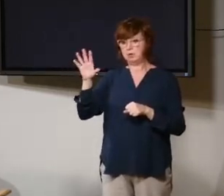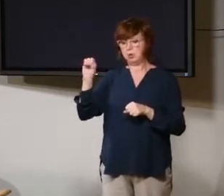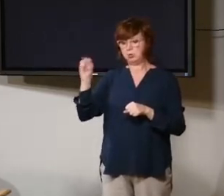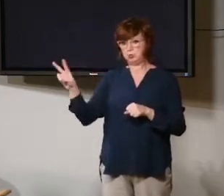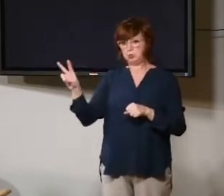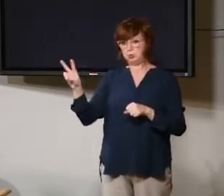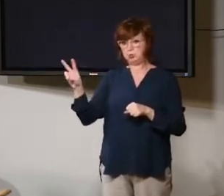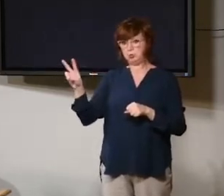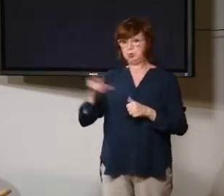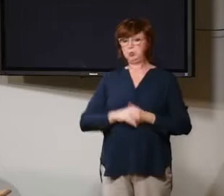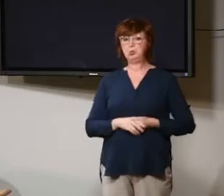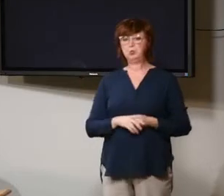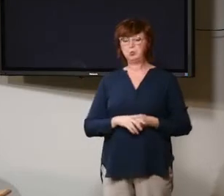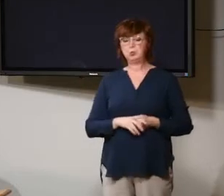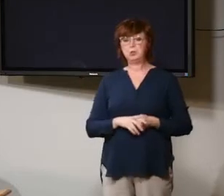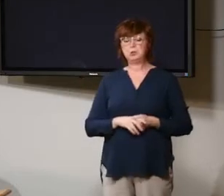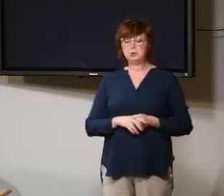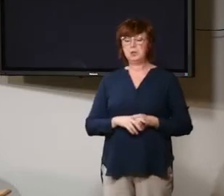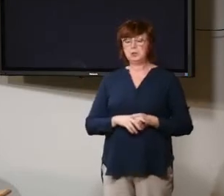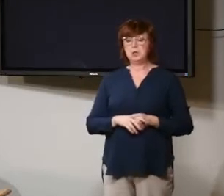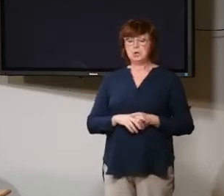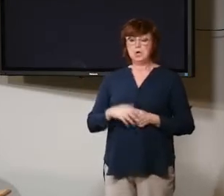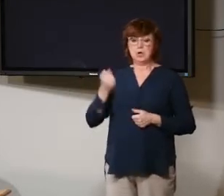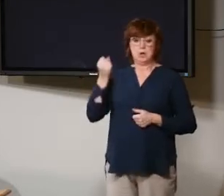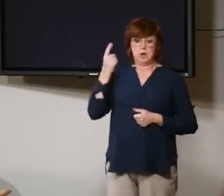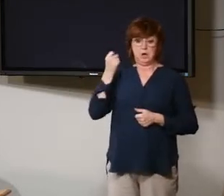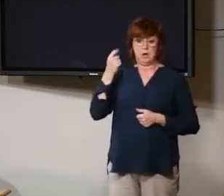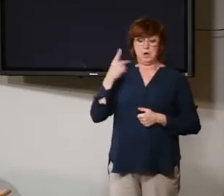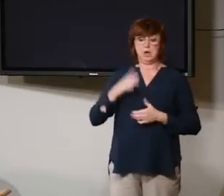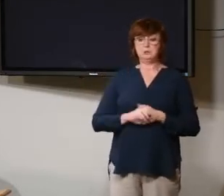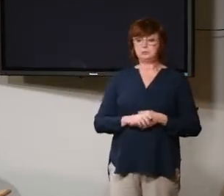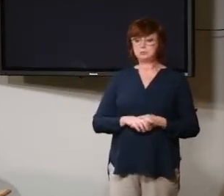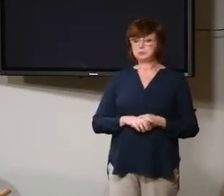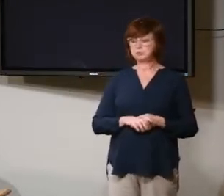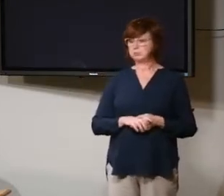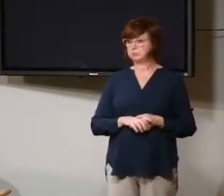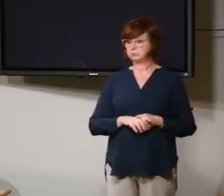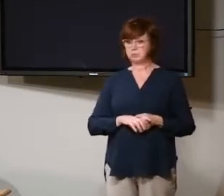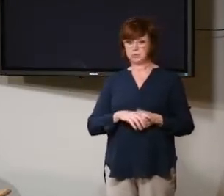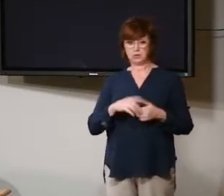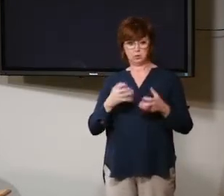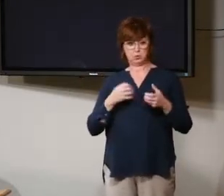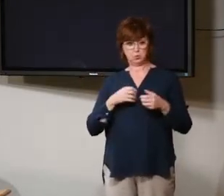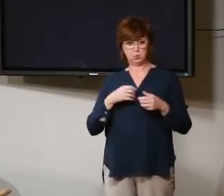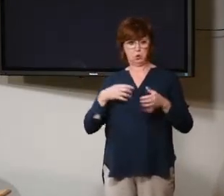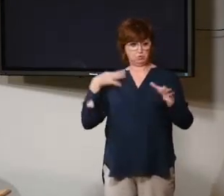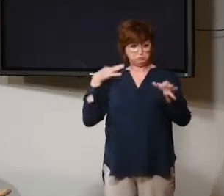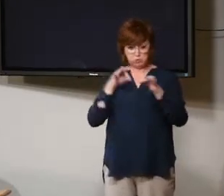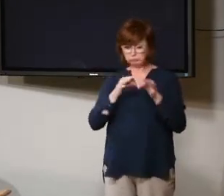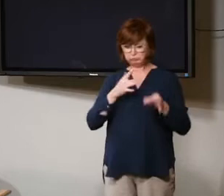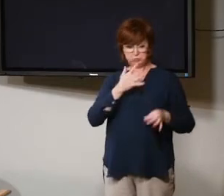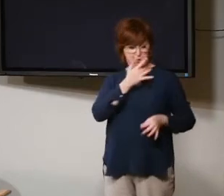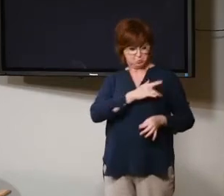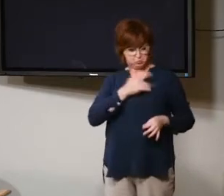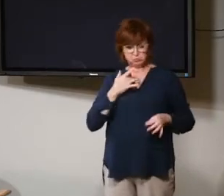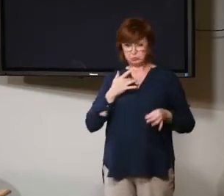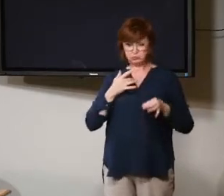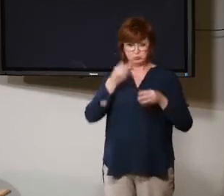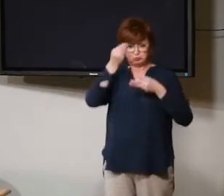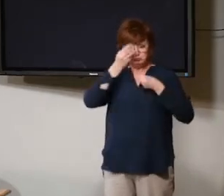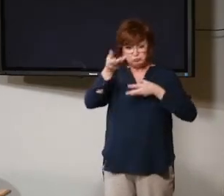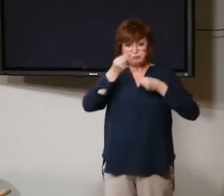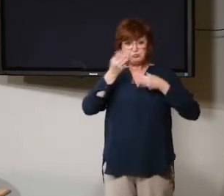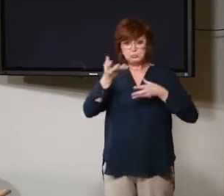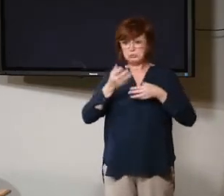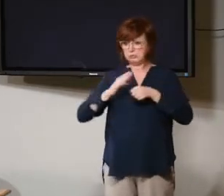1-855-559-5502. And of course, if you want to see all of the latest provincial information about COVID-19 and the Government of